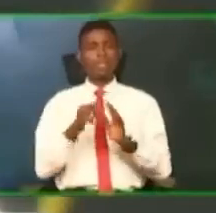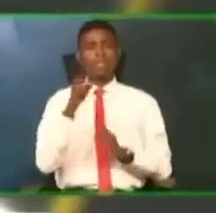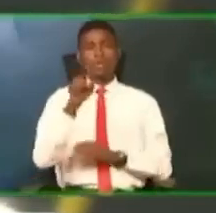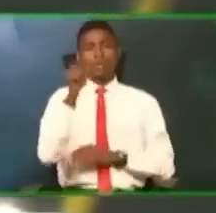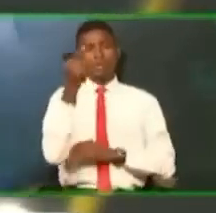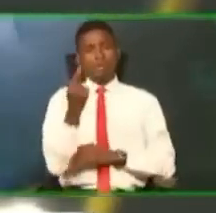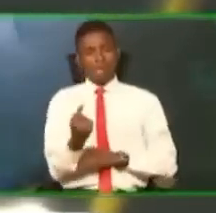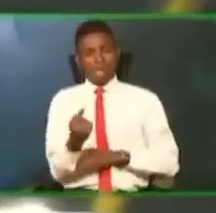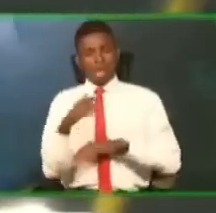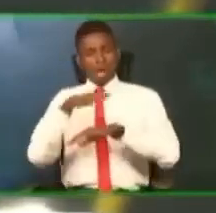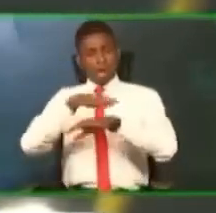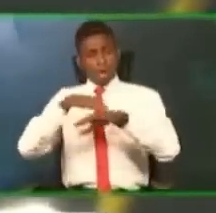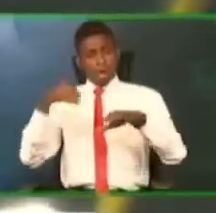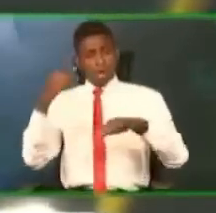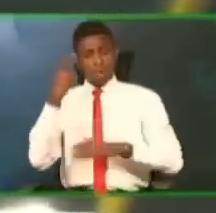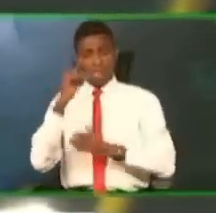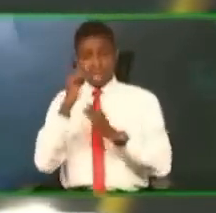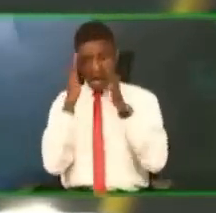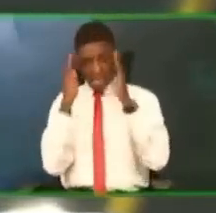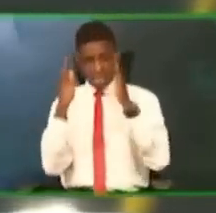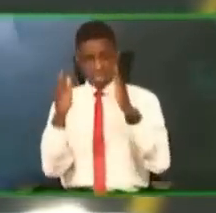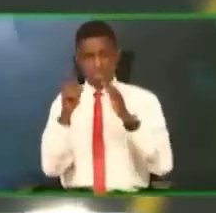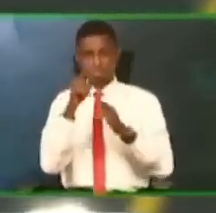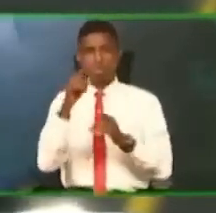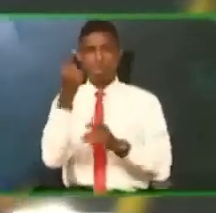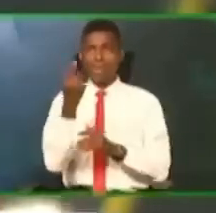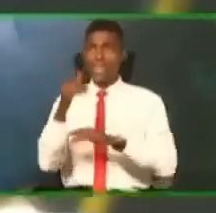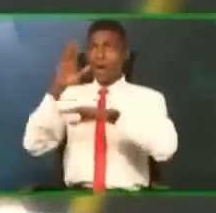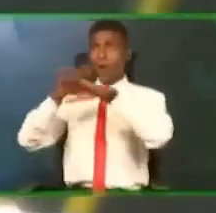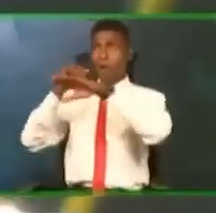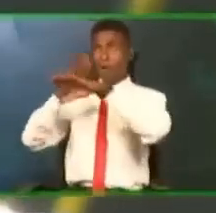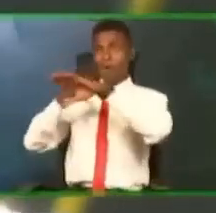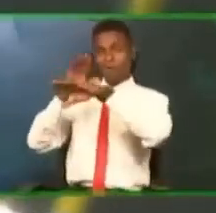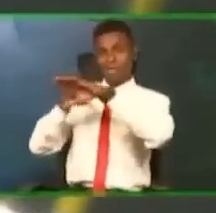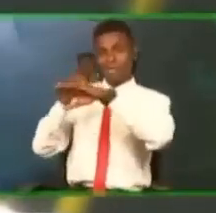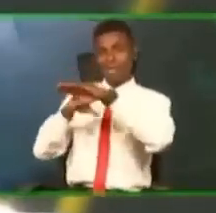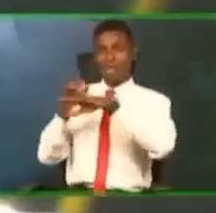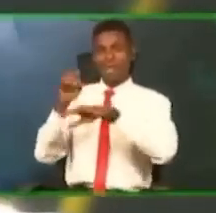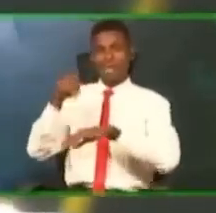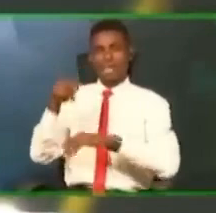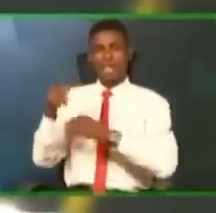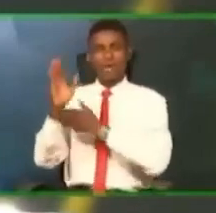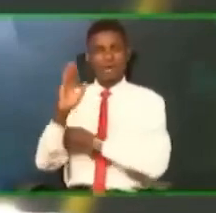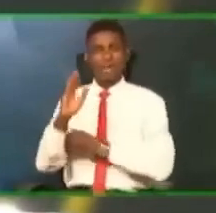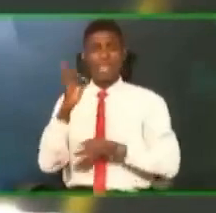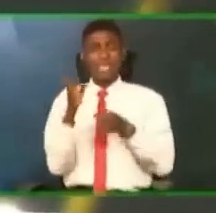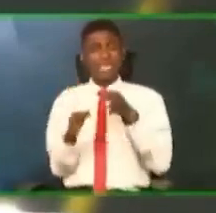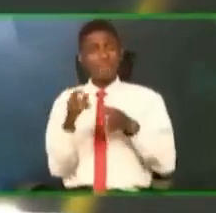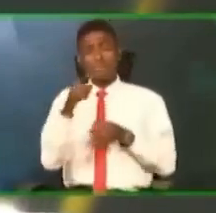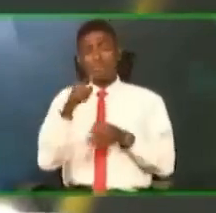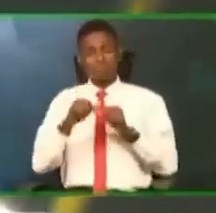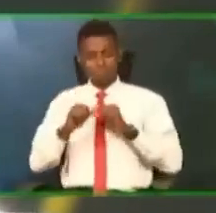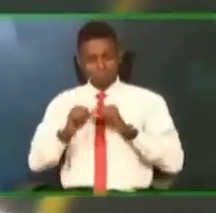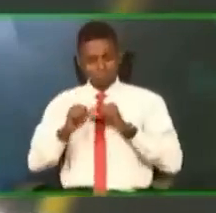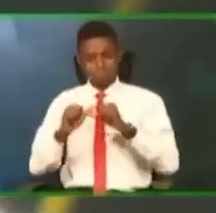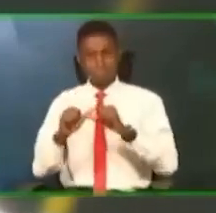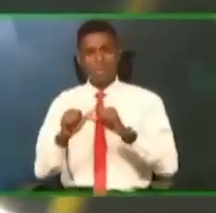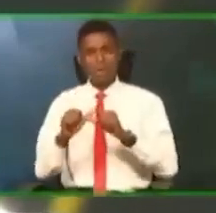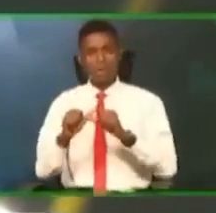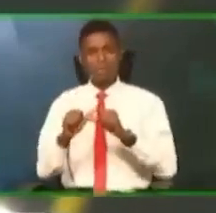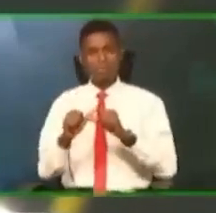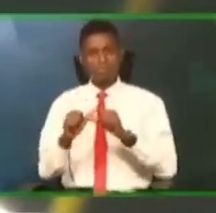only call for the attention of the power of God to the degree to which you are consistent with the will of God.